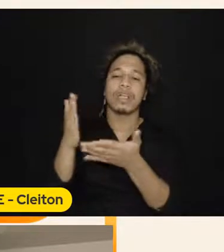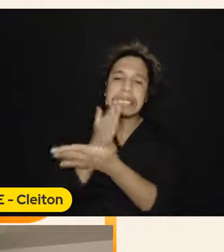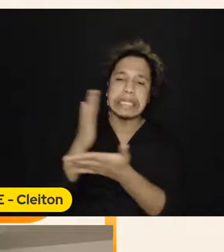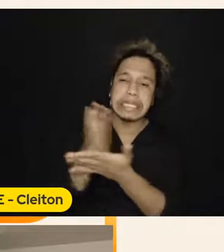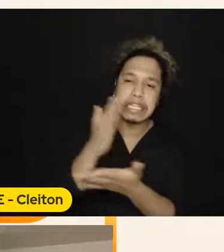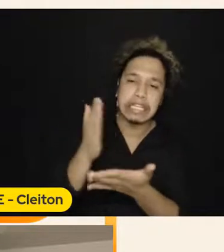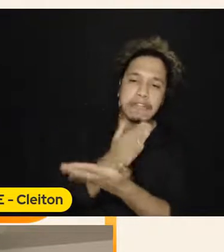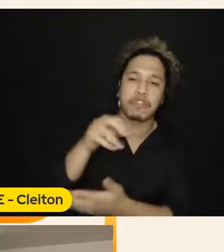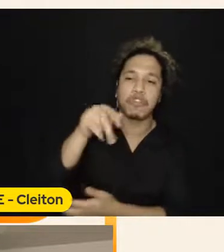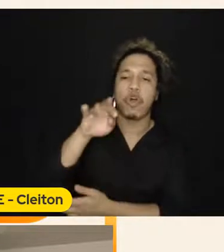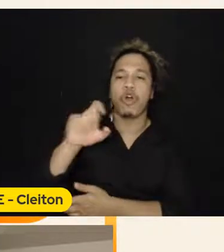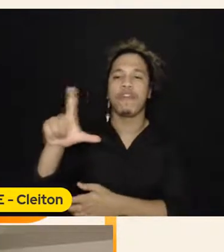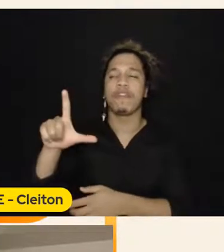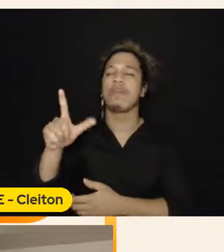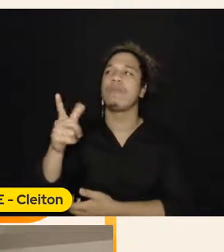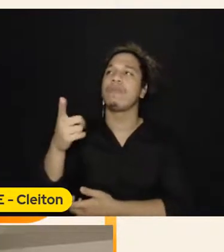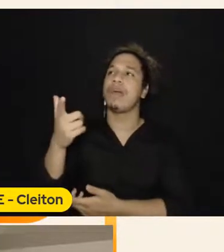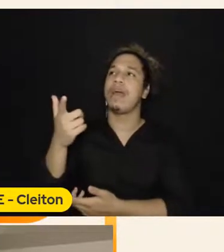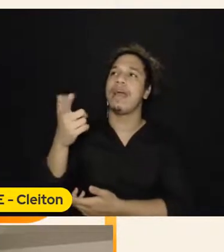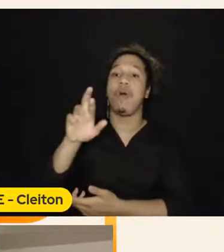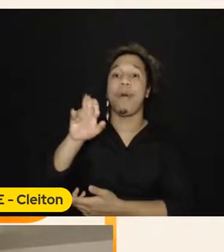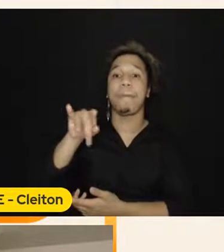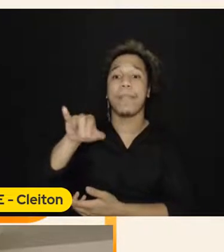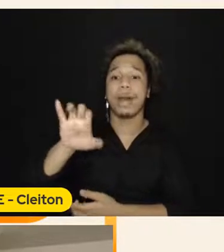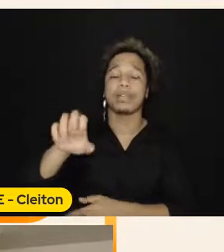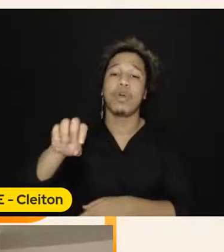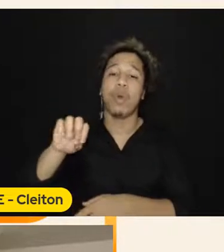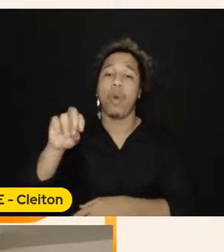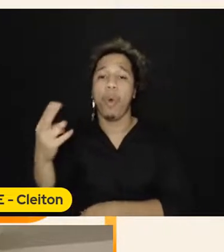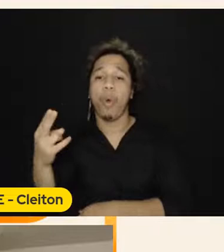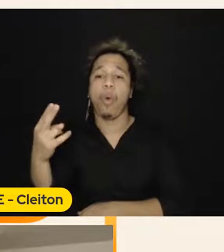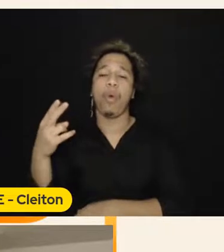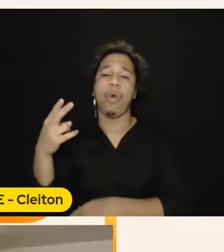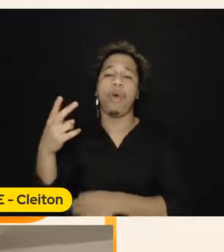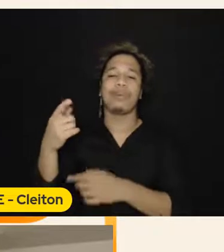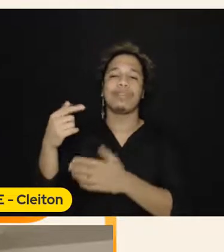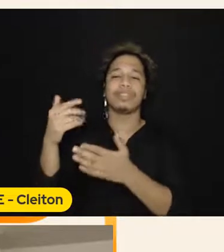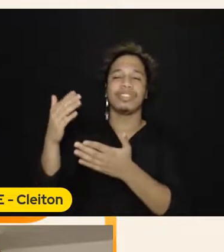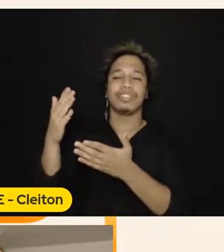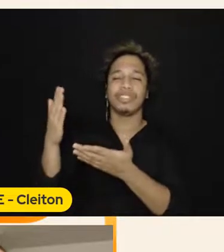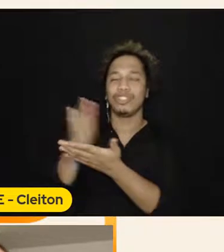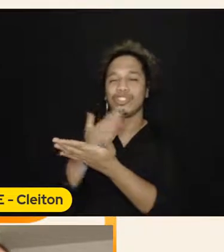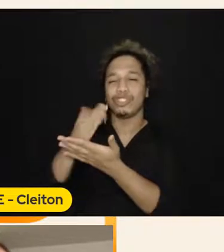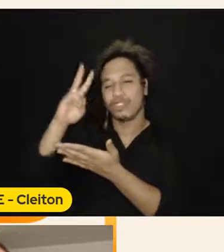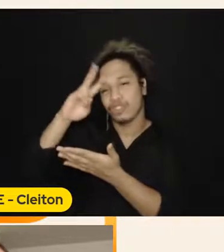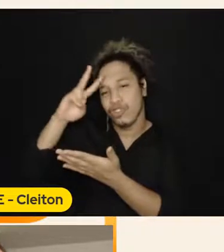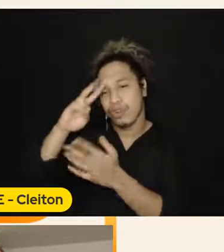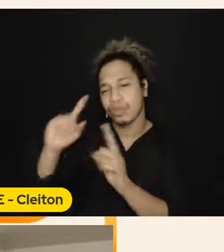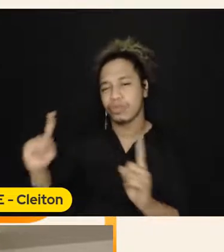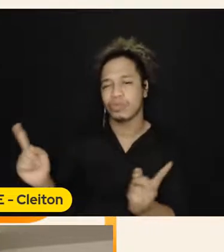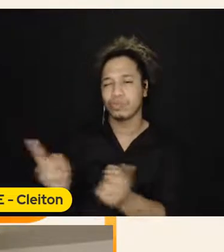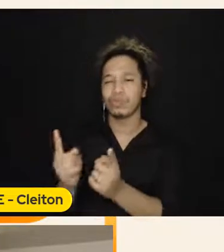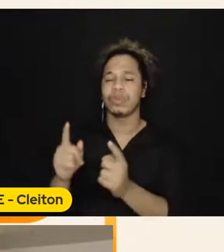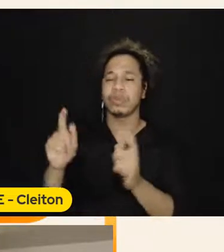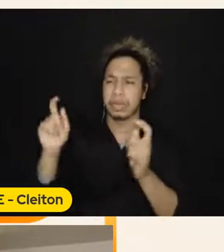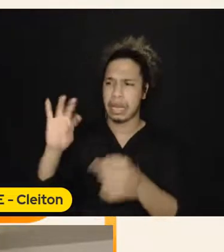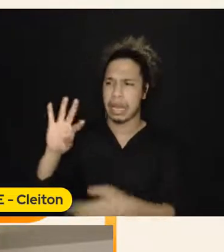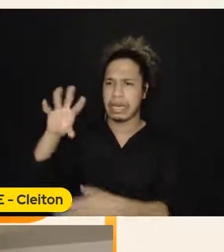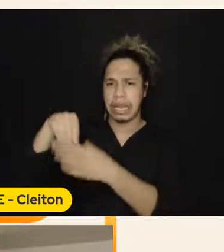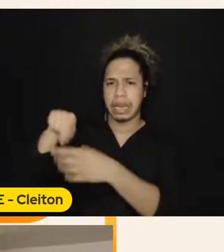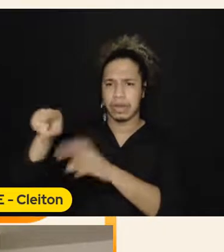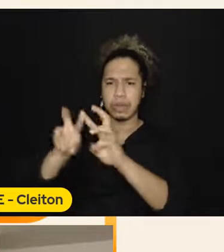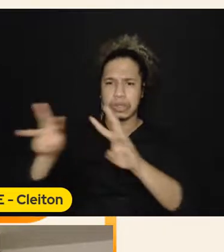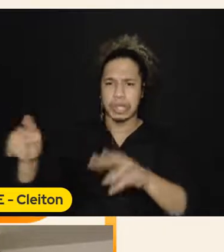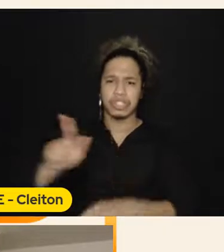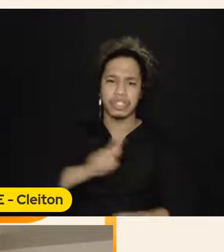stories, we can find them often by using News ELA. So here are the recommendation,